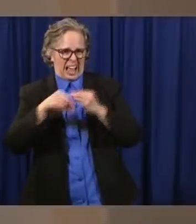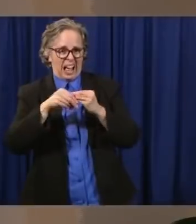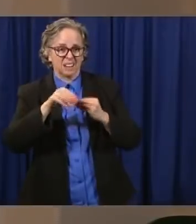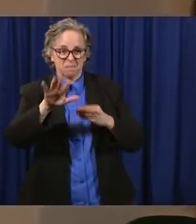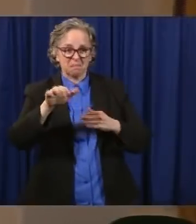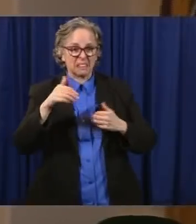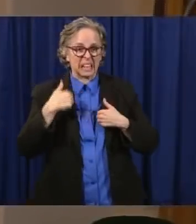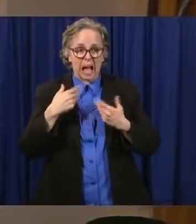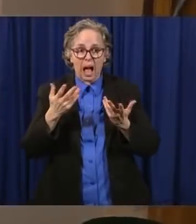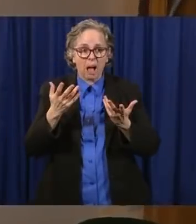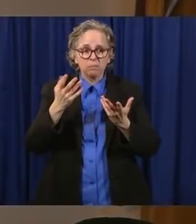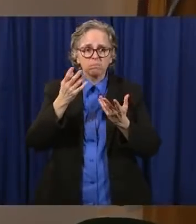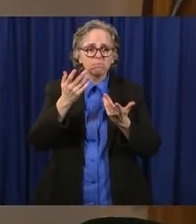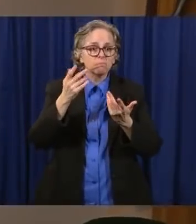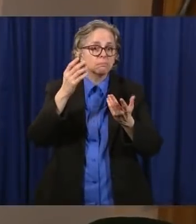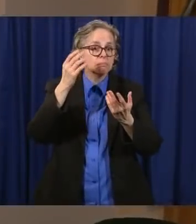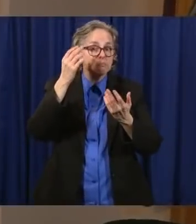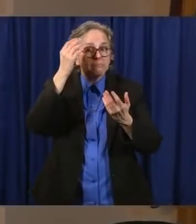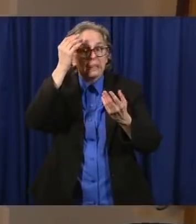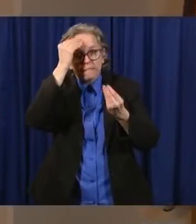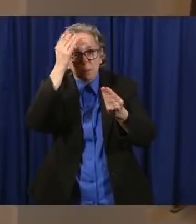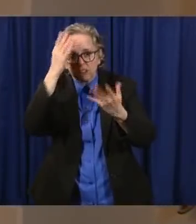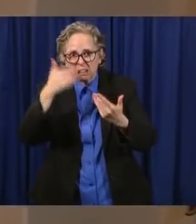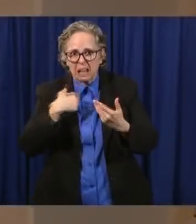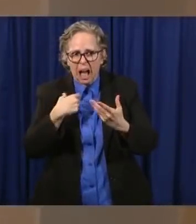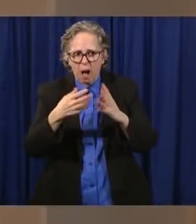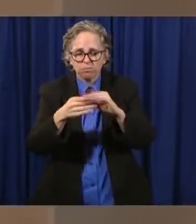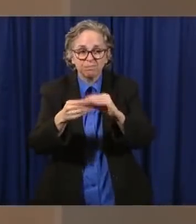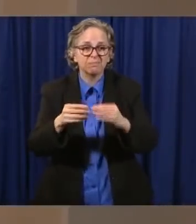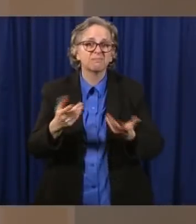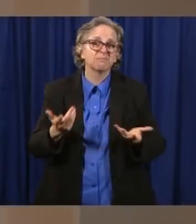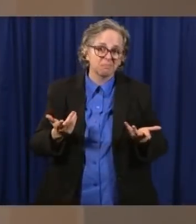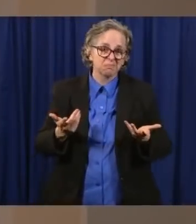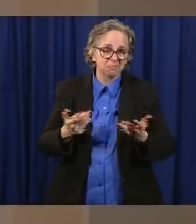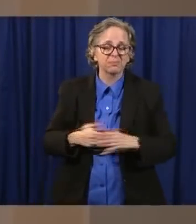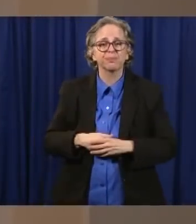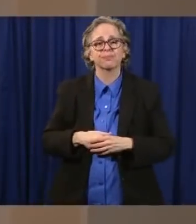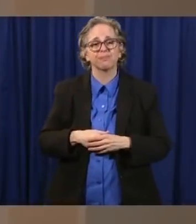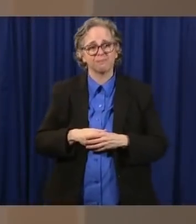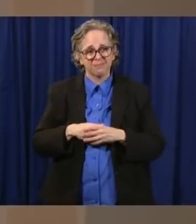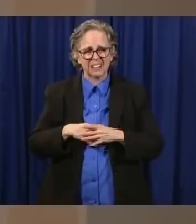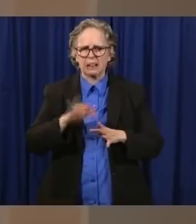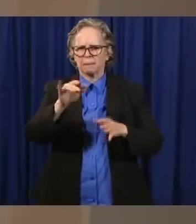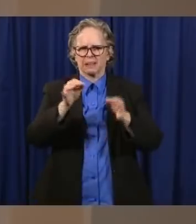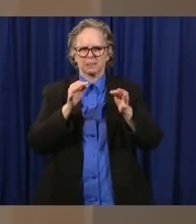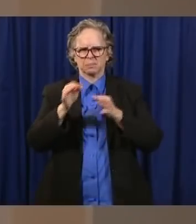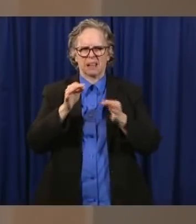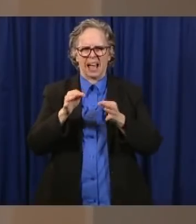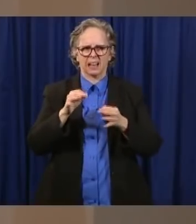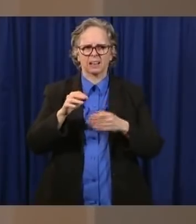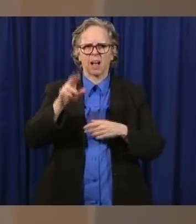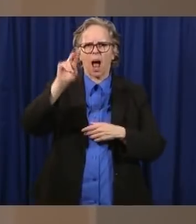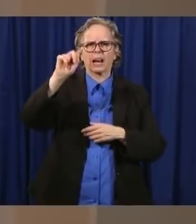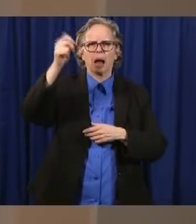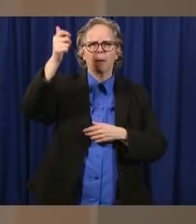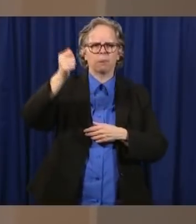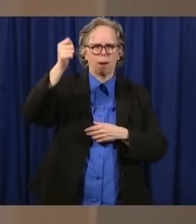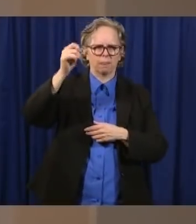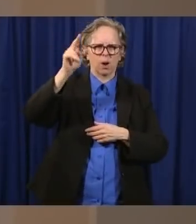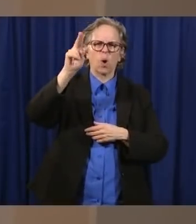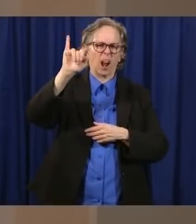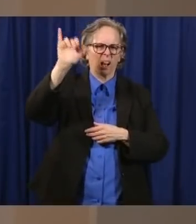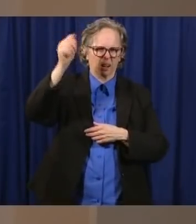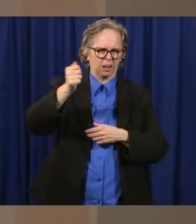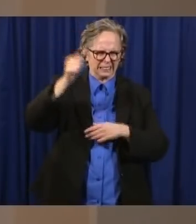data on that. First of all, understand how the unemployment system normally works. It's designed with checks